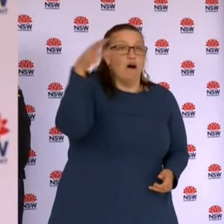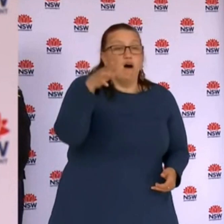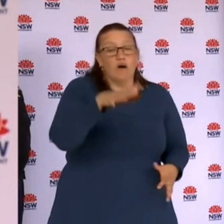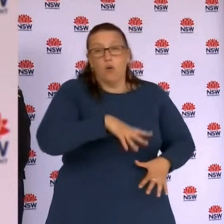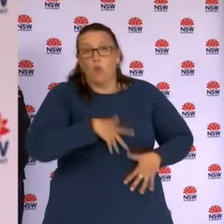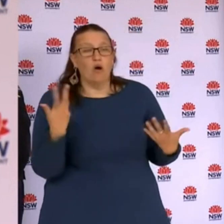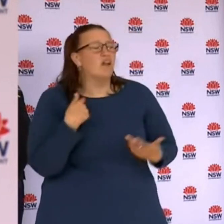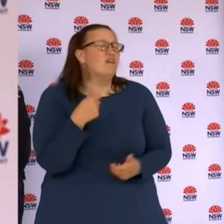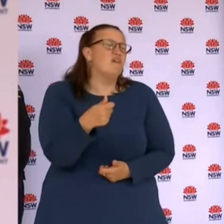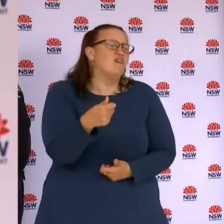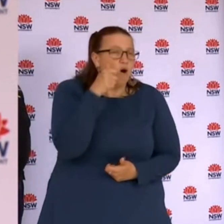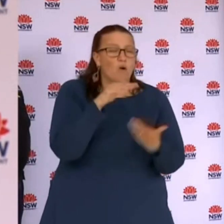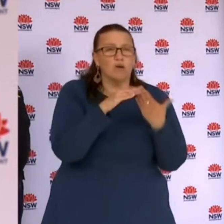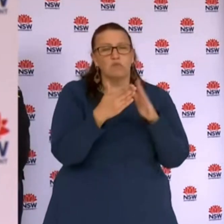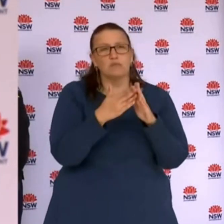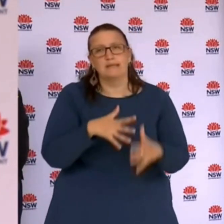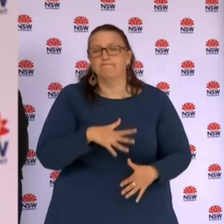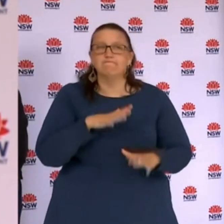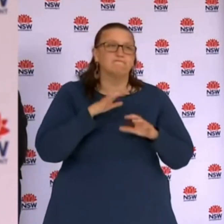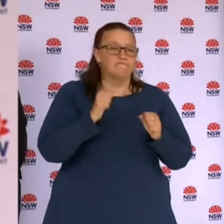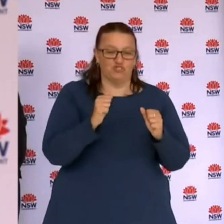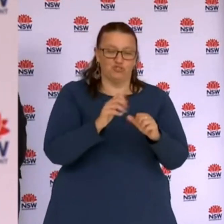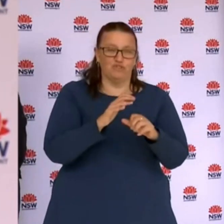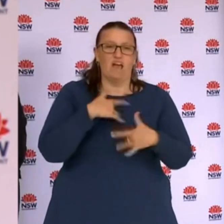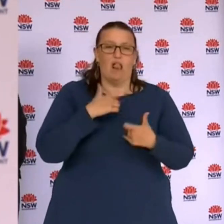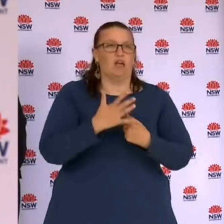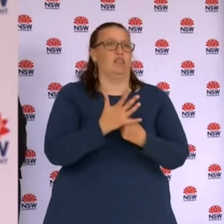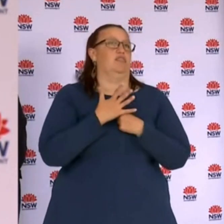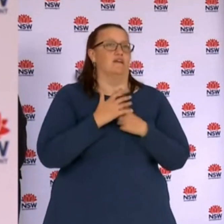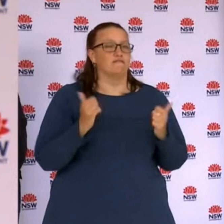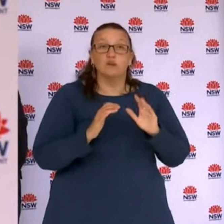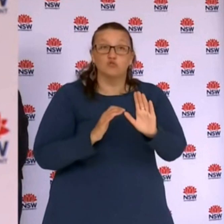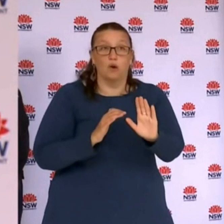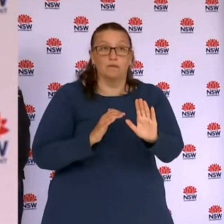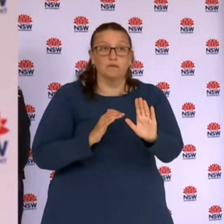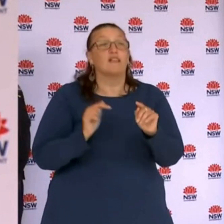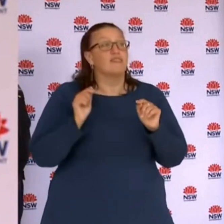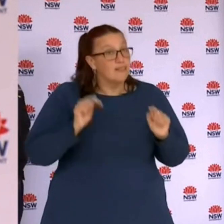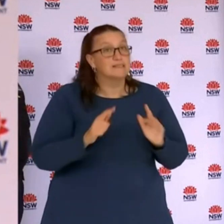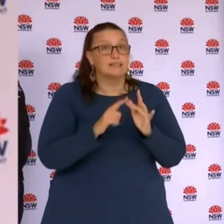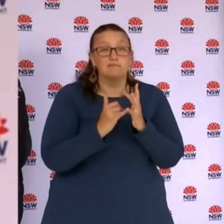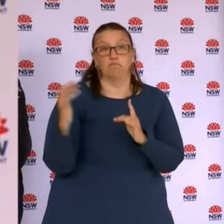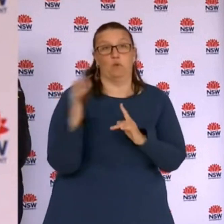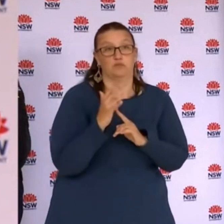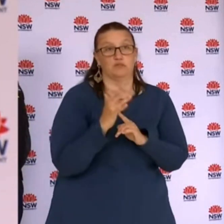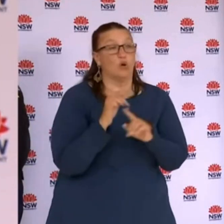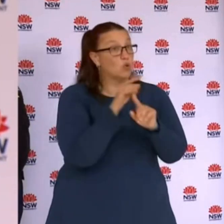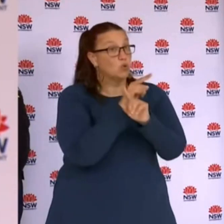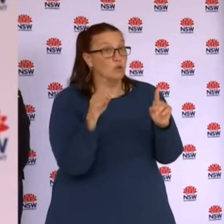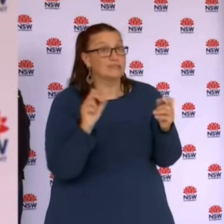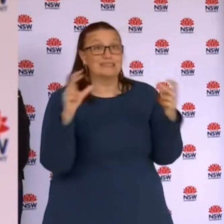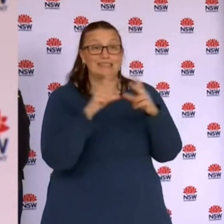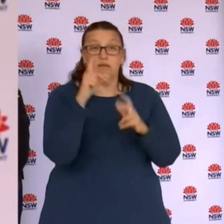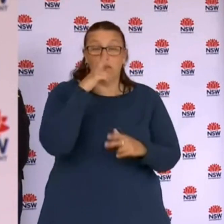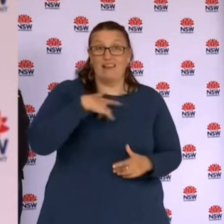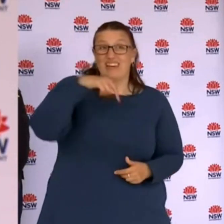our community. I know we're tired of lockdowns, but it really is so critical at the moment that we in Greater Sydney understand